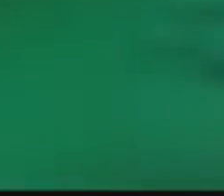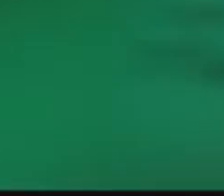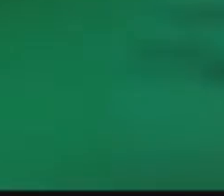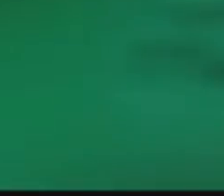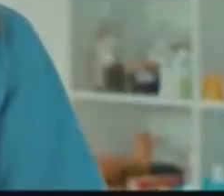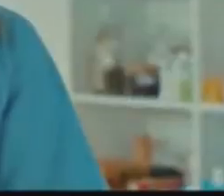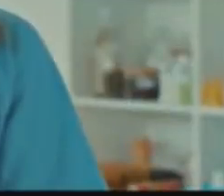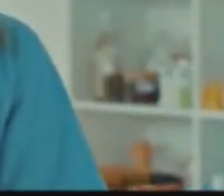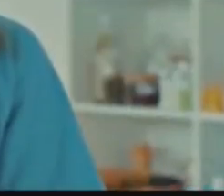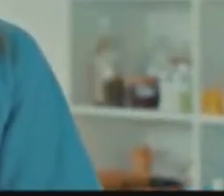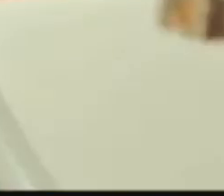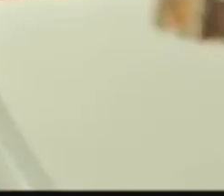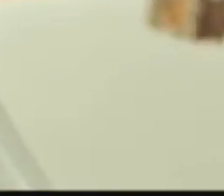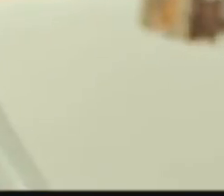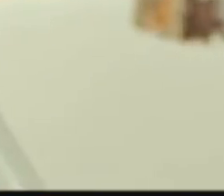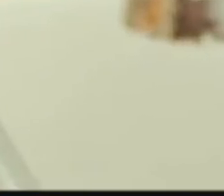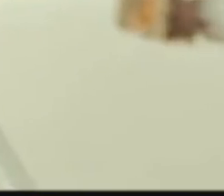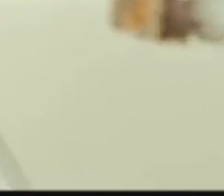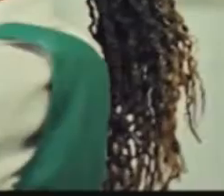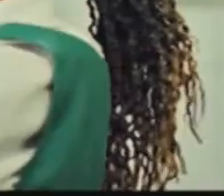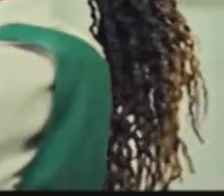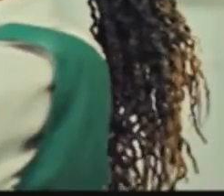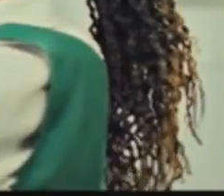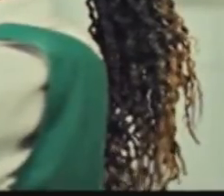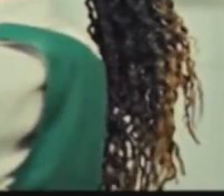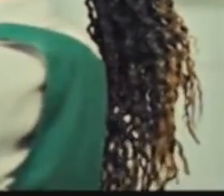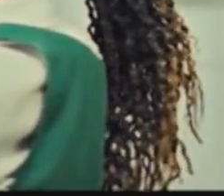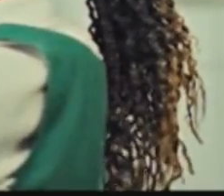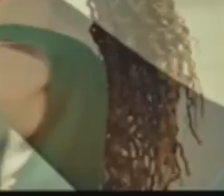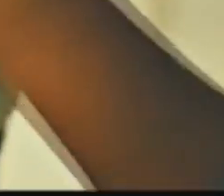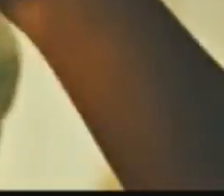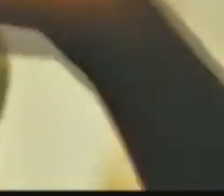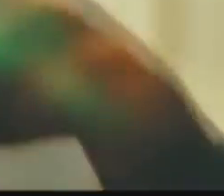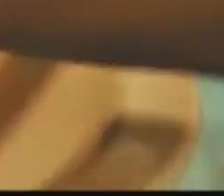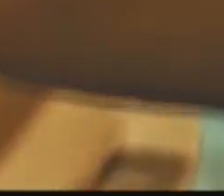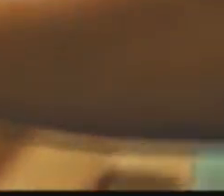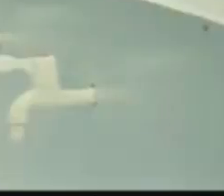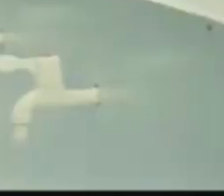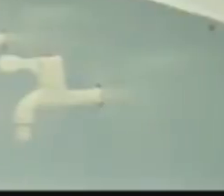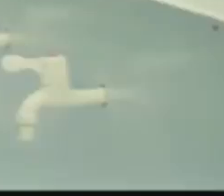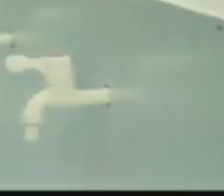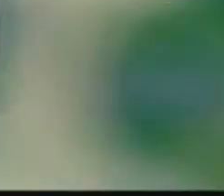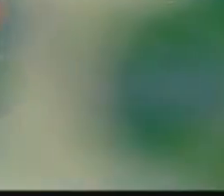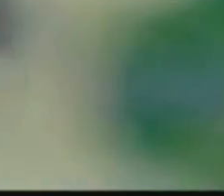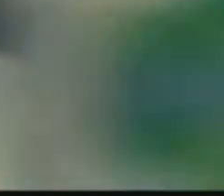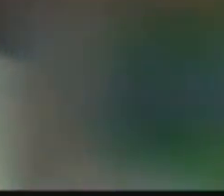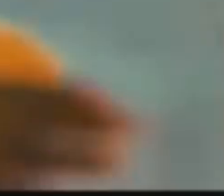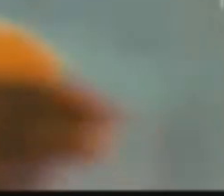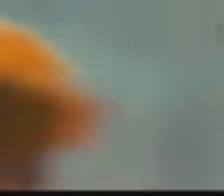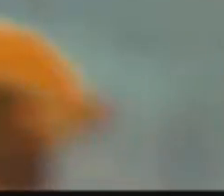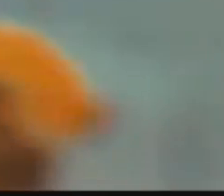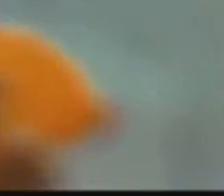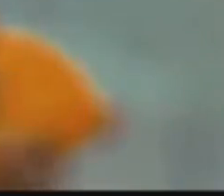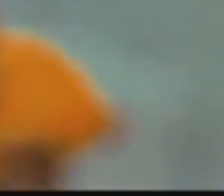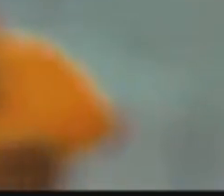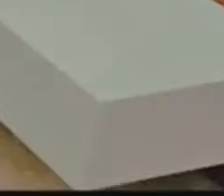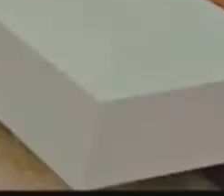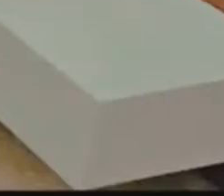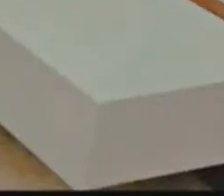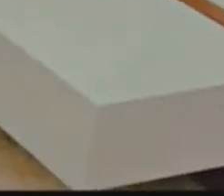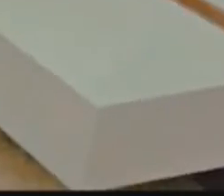kujilinda. Tuchague kuprotect familia zetu. Tuchague usafi. Kuosha